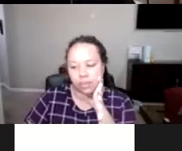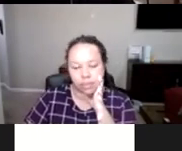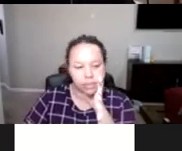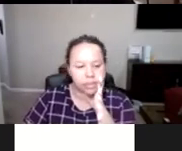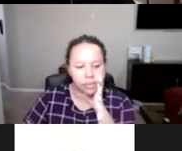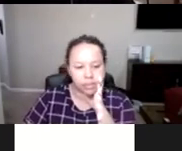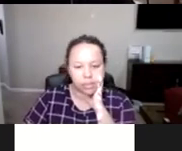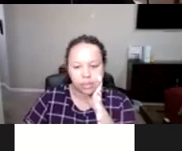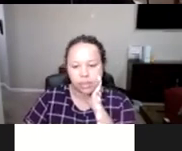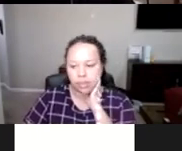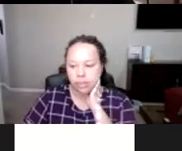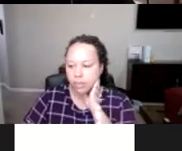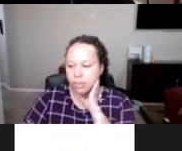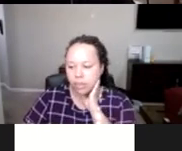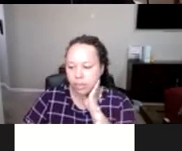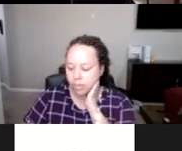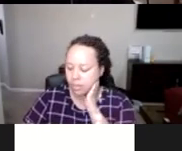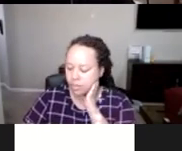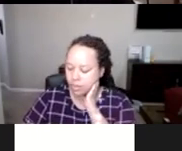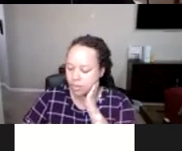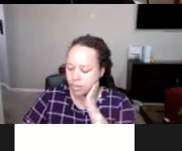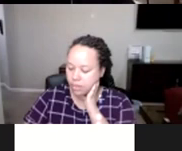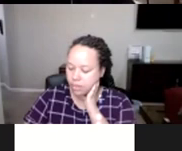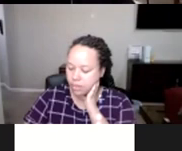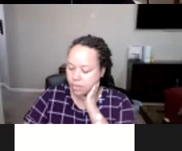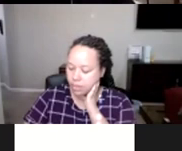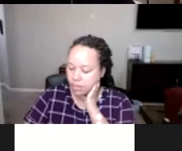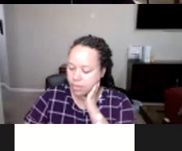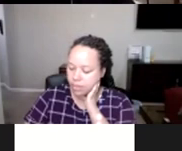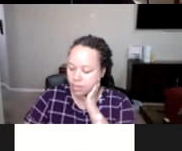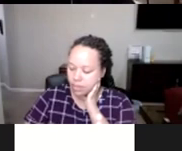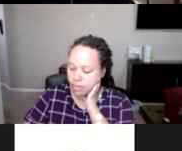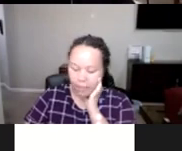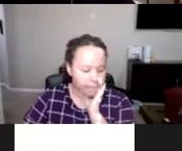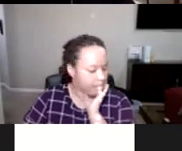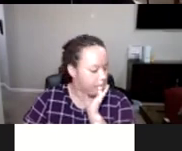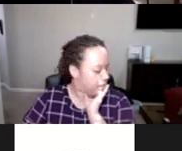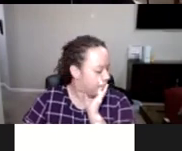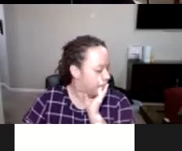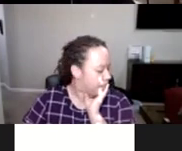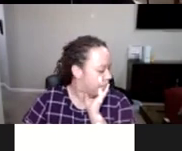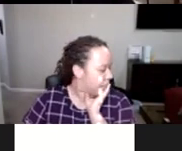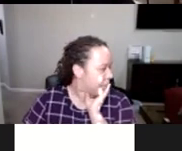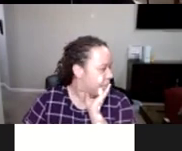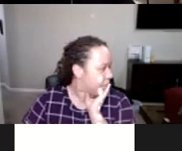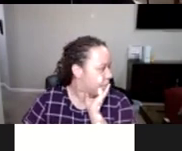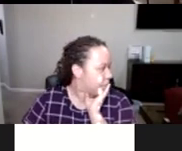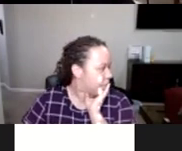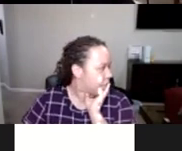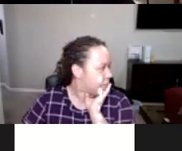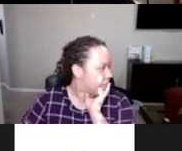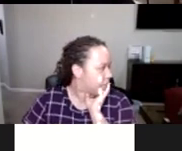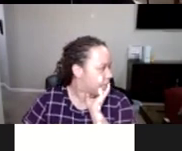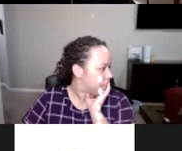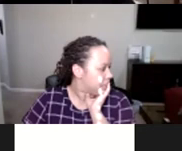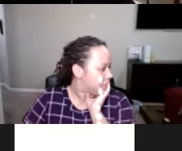have the opportunity to hear from my families and my communities about what is impacting them